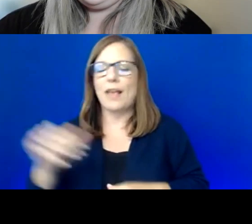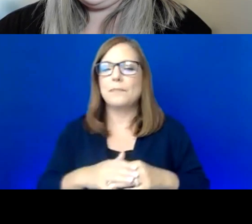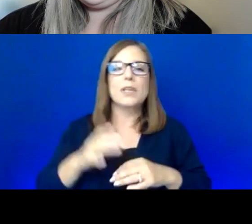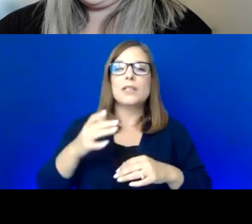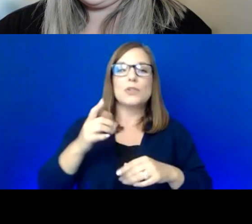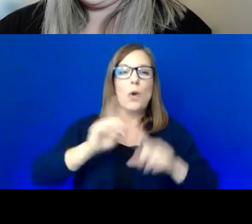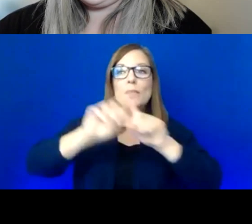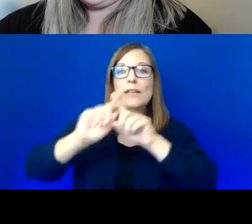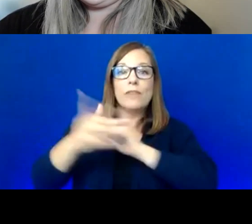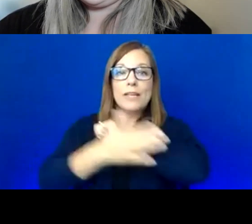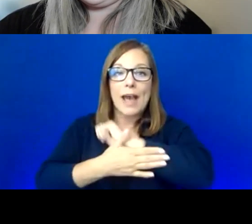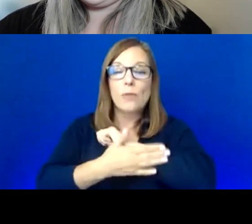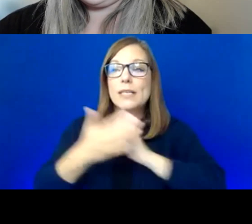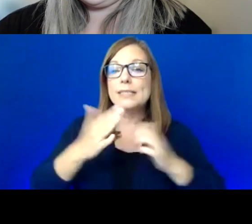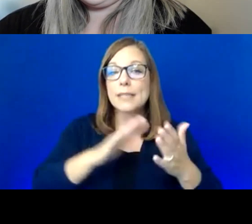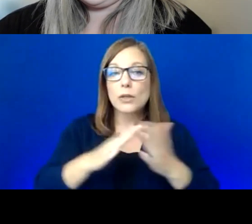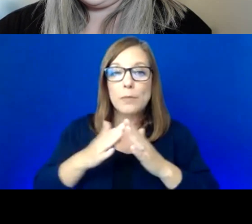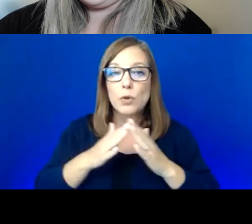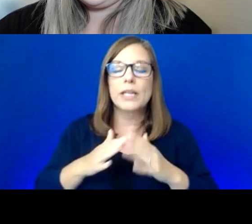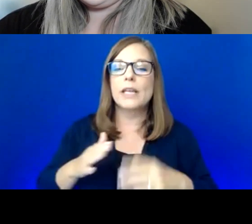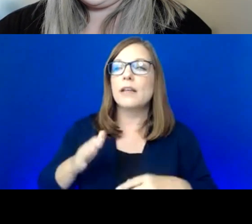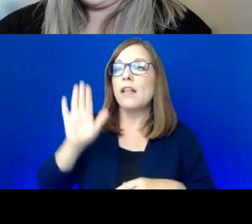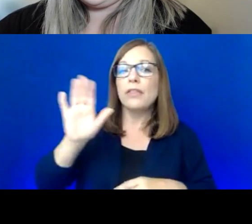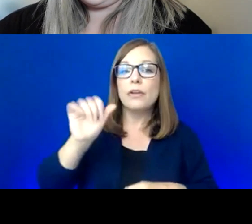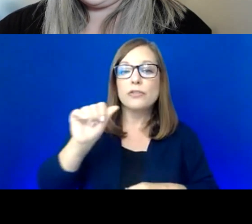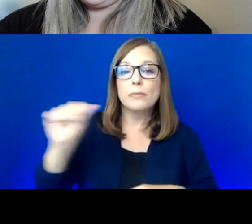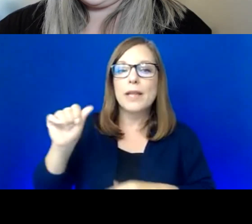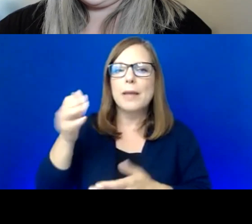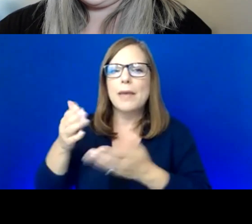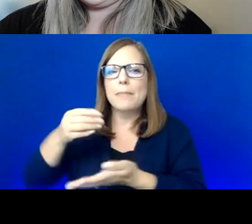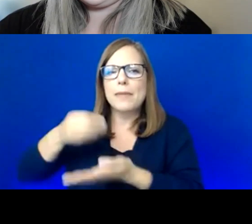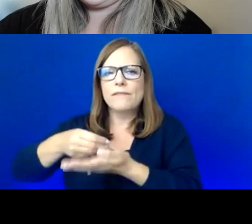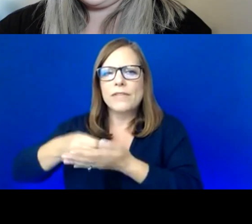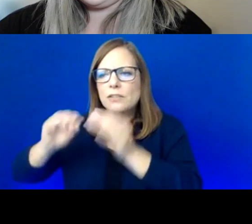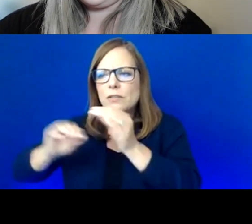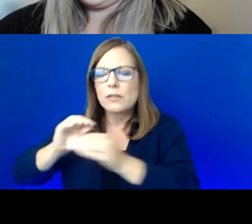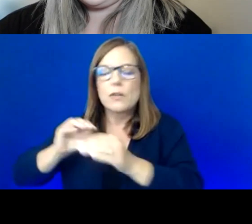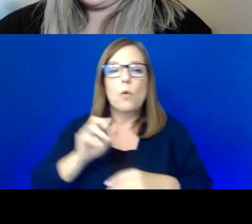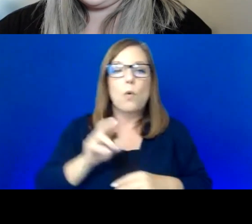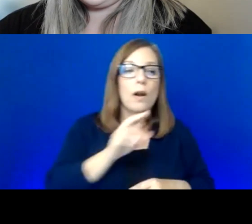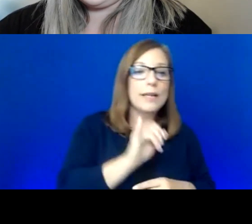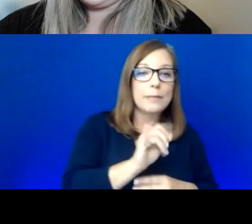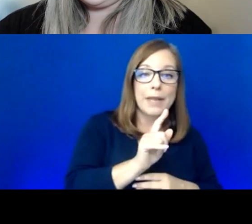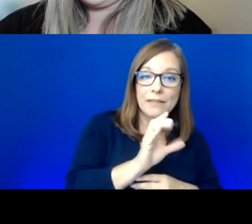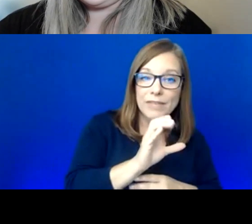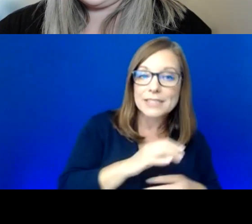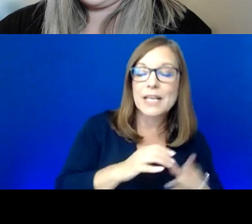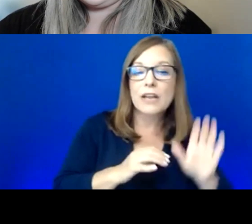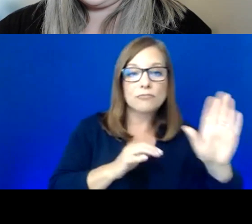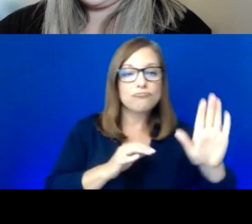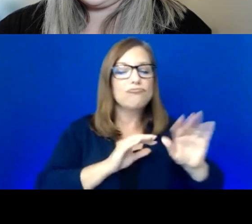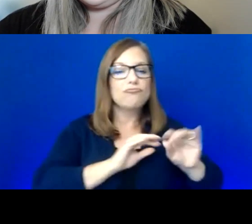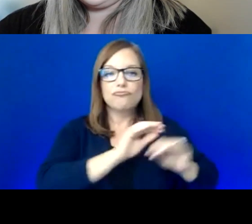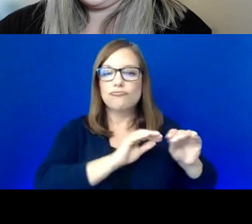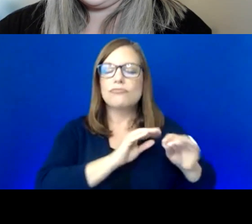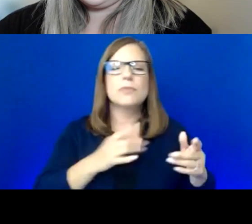communities, the AAA might be the fiscal entity or the independent living center. But the key is, we come